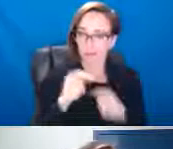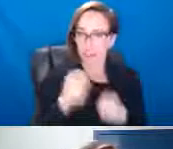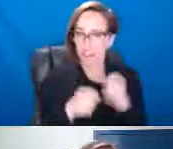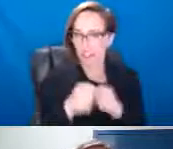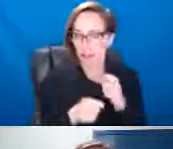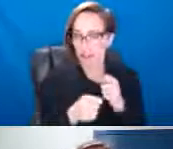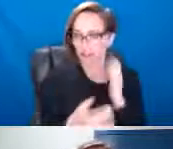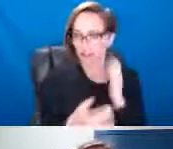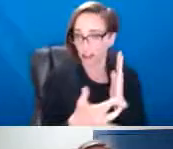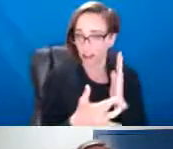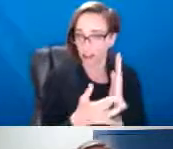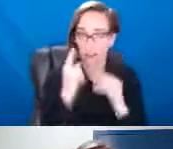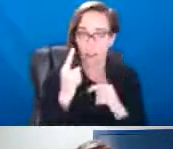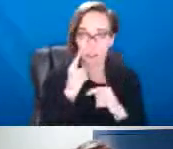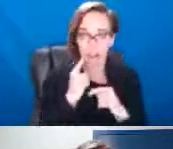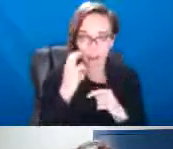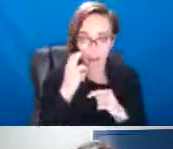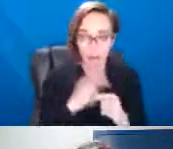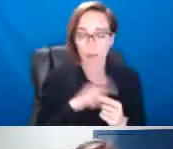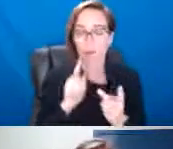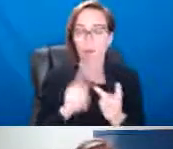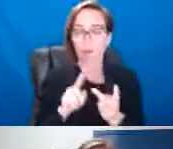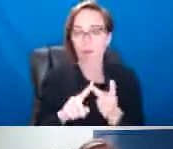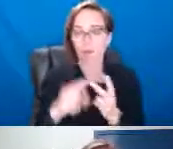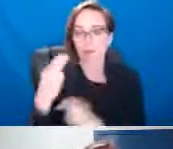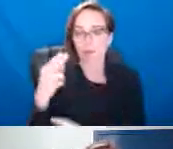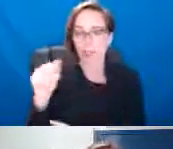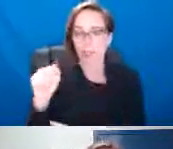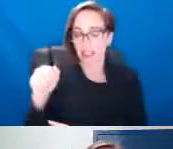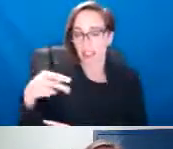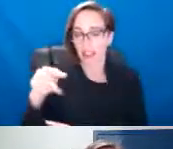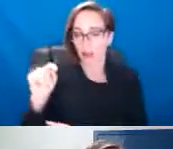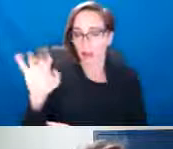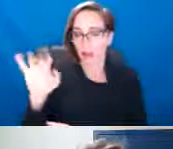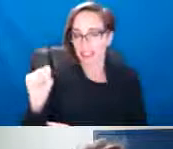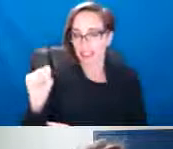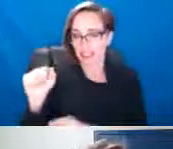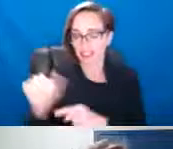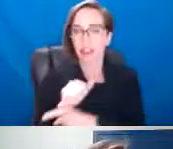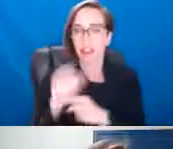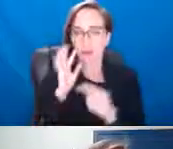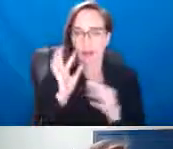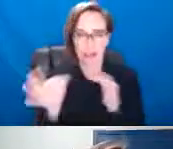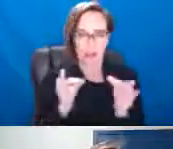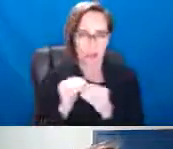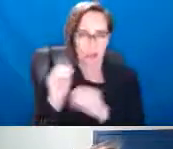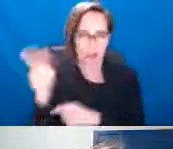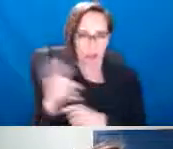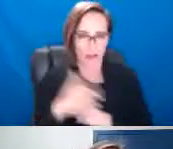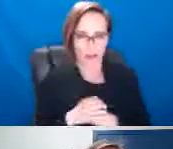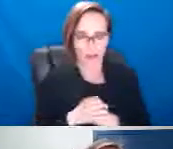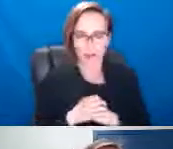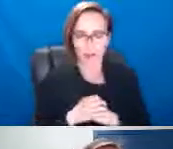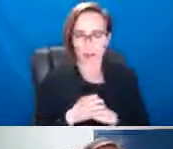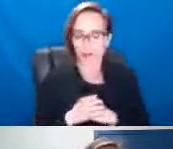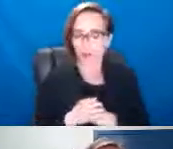other was in haptics training, which we will talk a little bit more later. I've